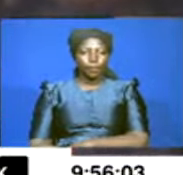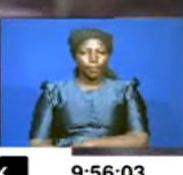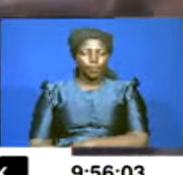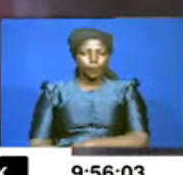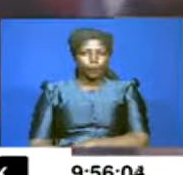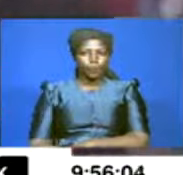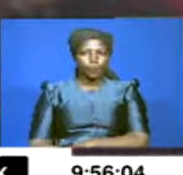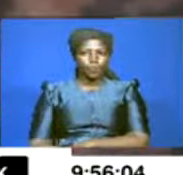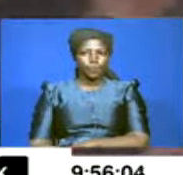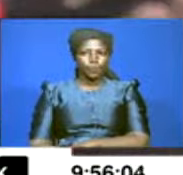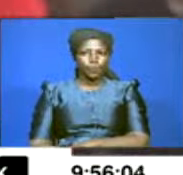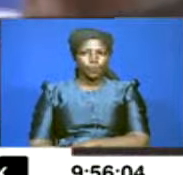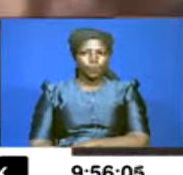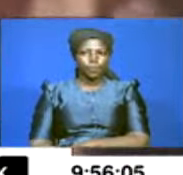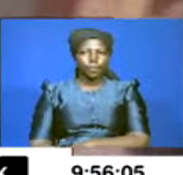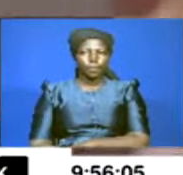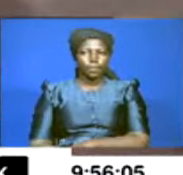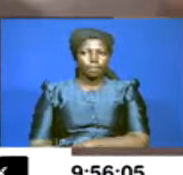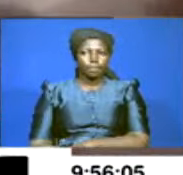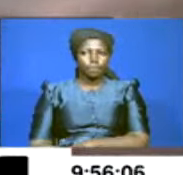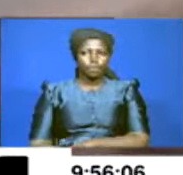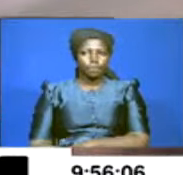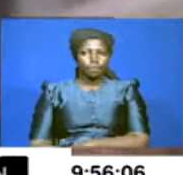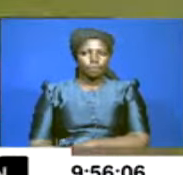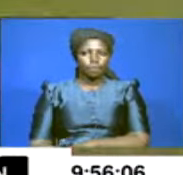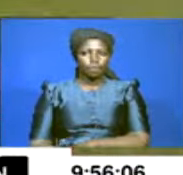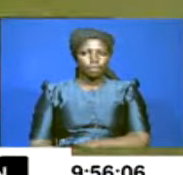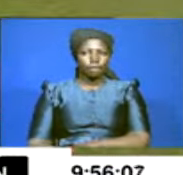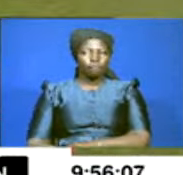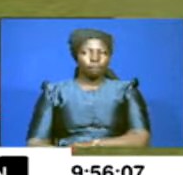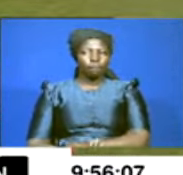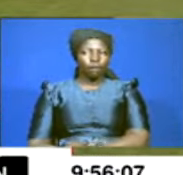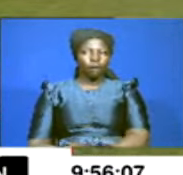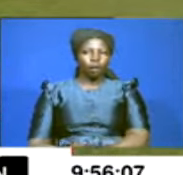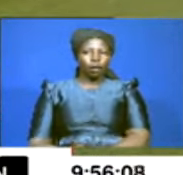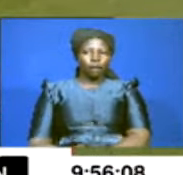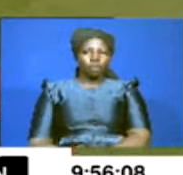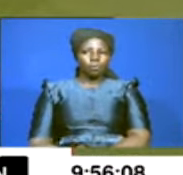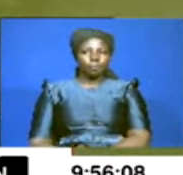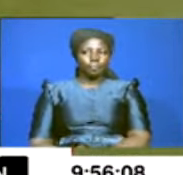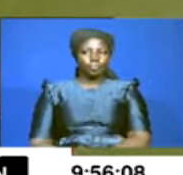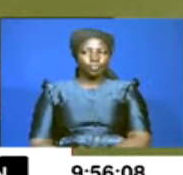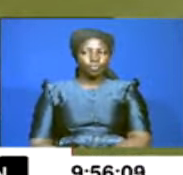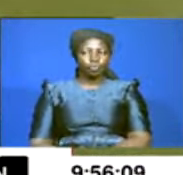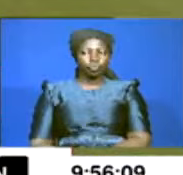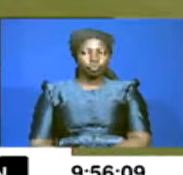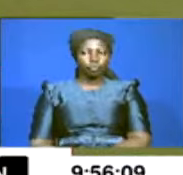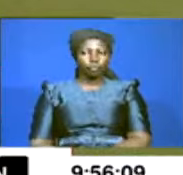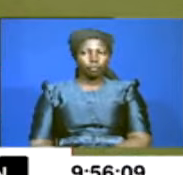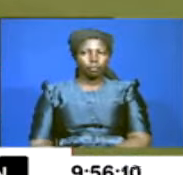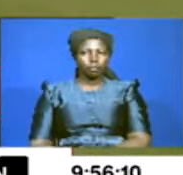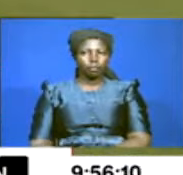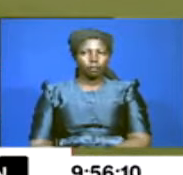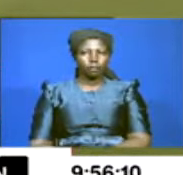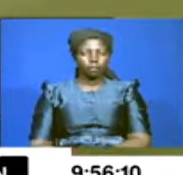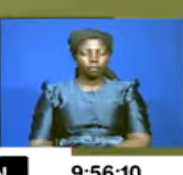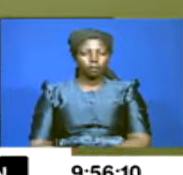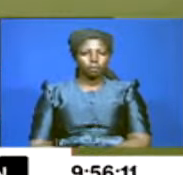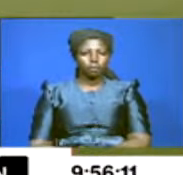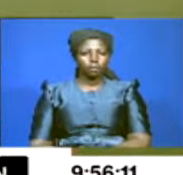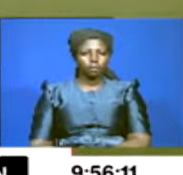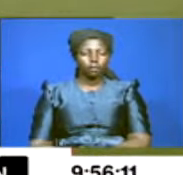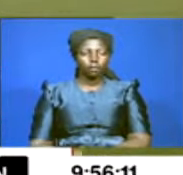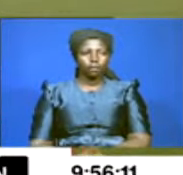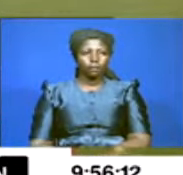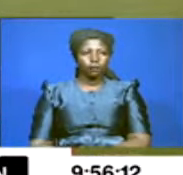fire first after 14 first half minutes. Rather further out. Sent in high with promise. Oh, and all the way